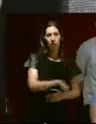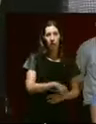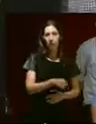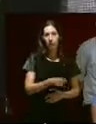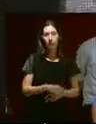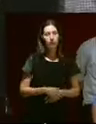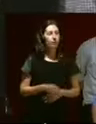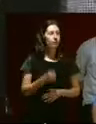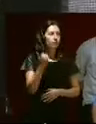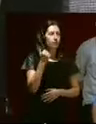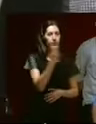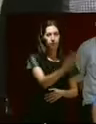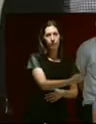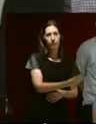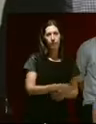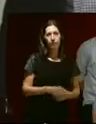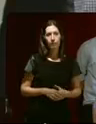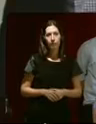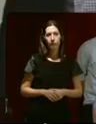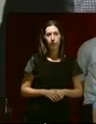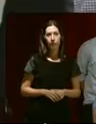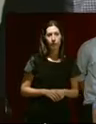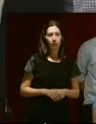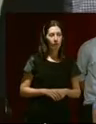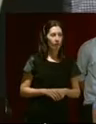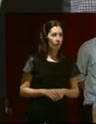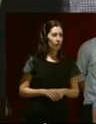There's another question